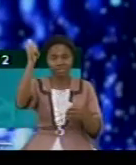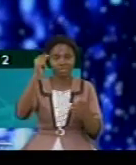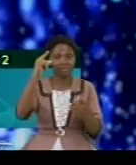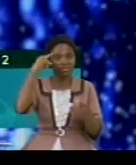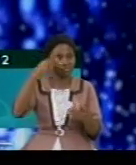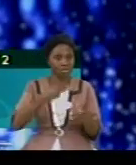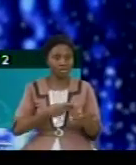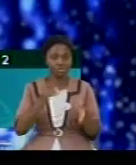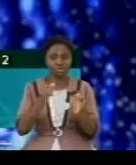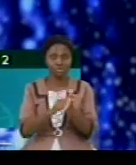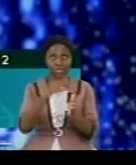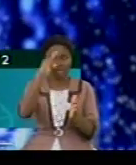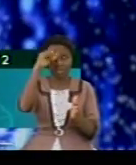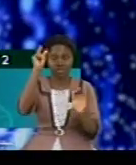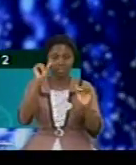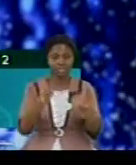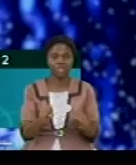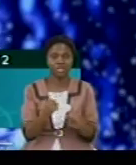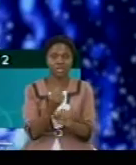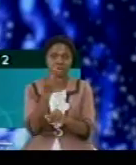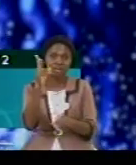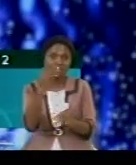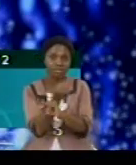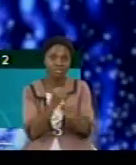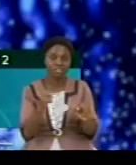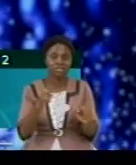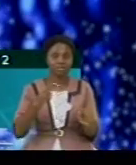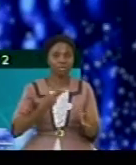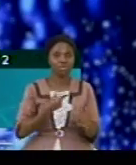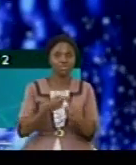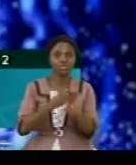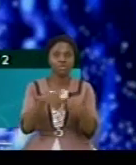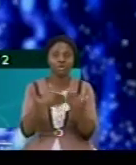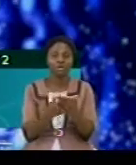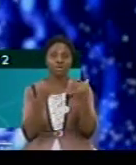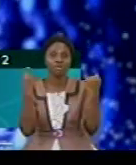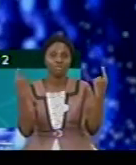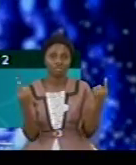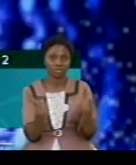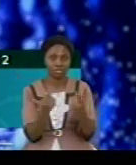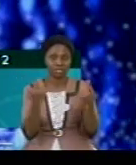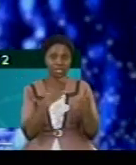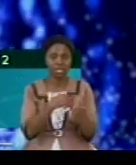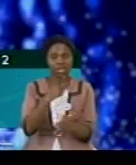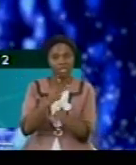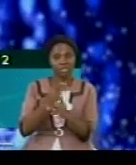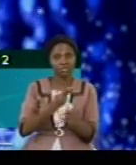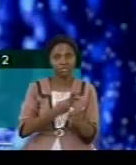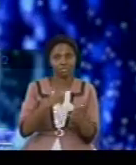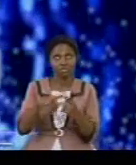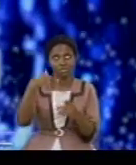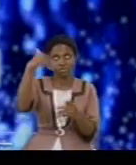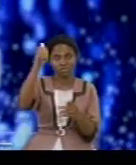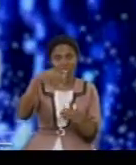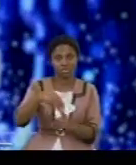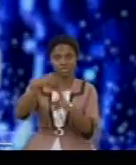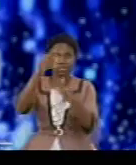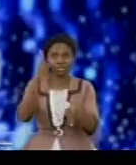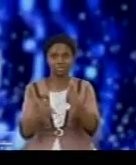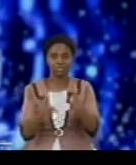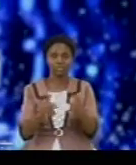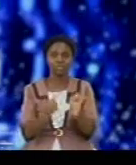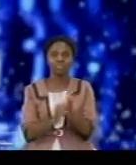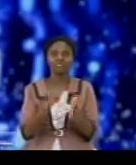all iniquity and purify unto himself a peculiar people, zealous of good works. Amen.